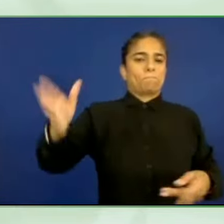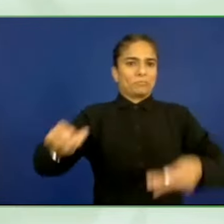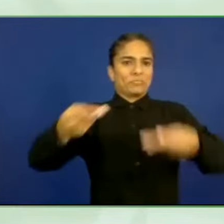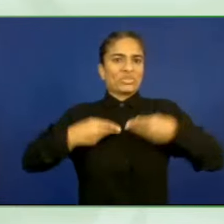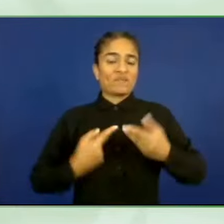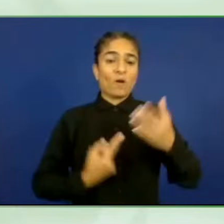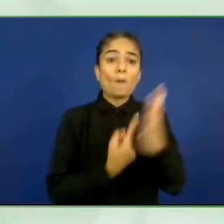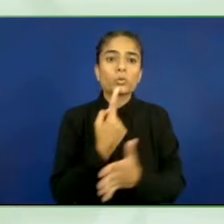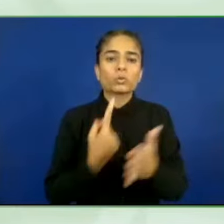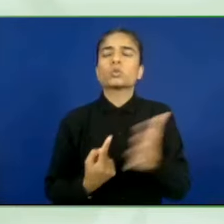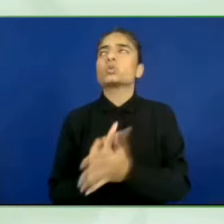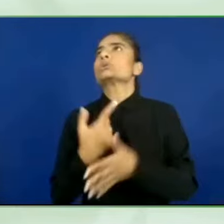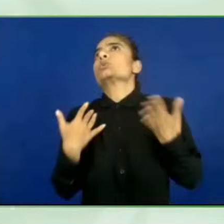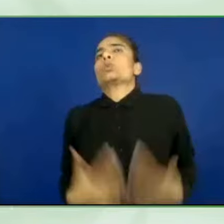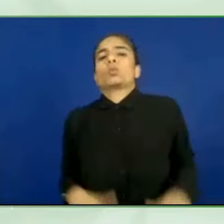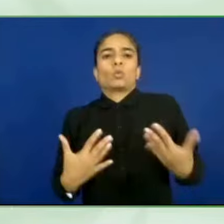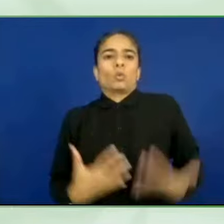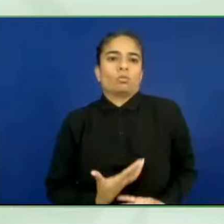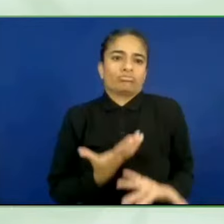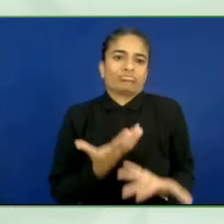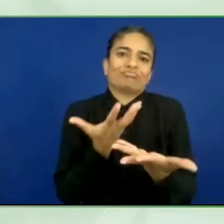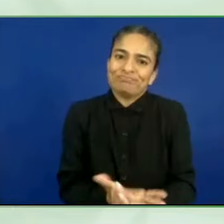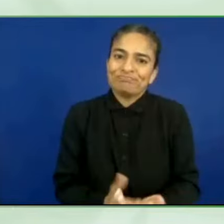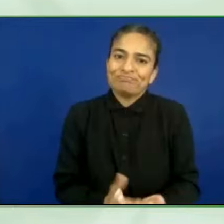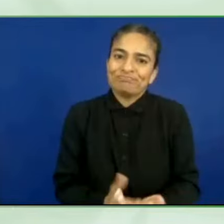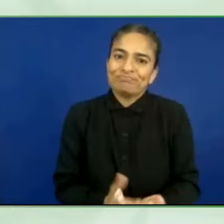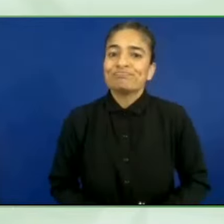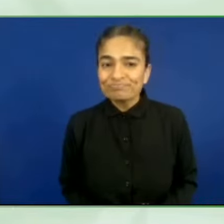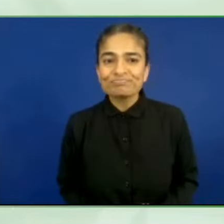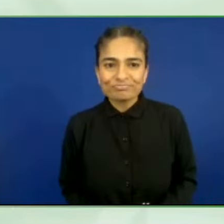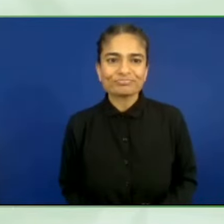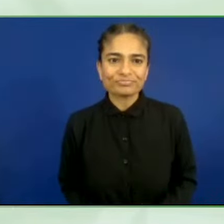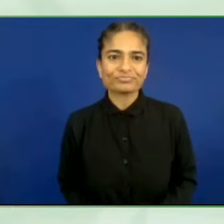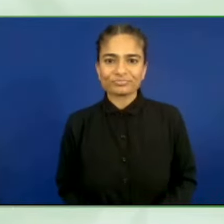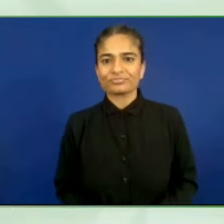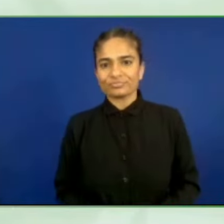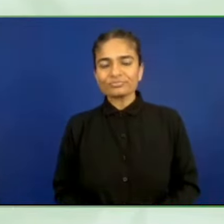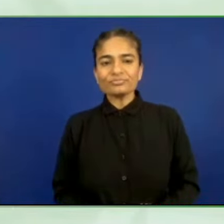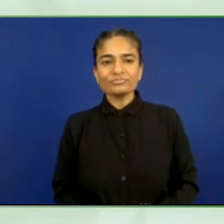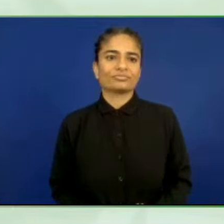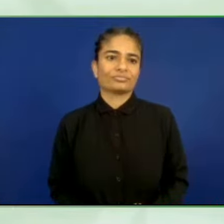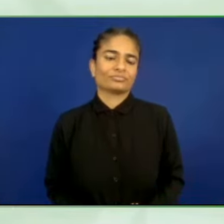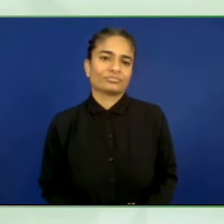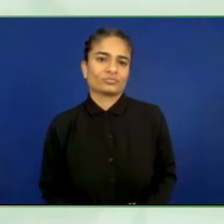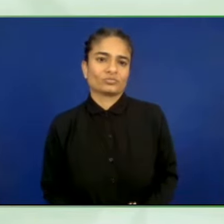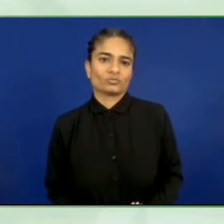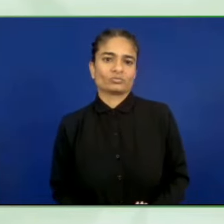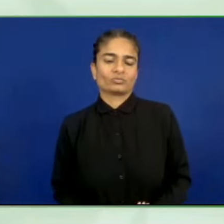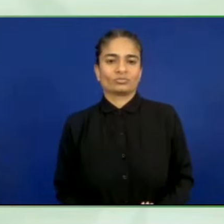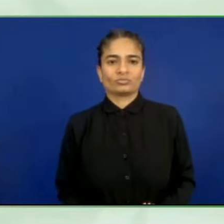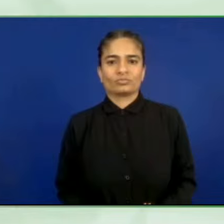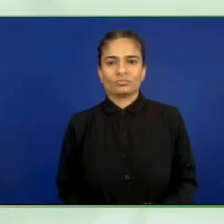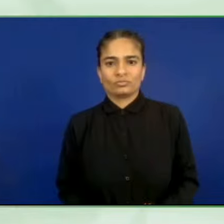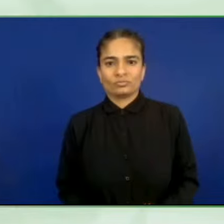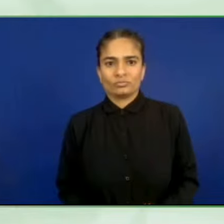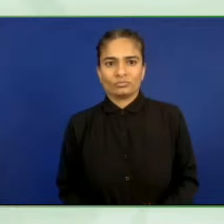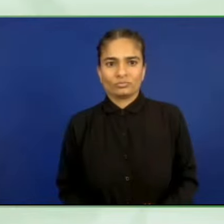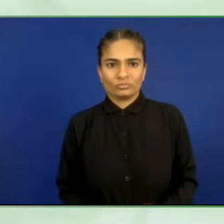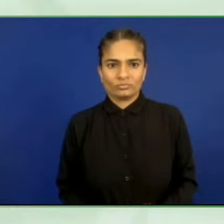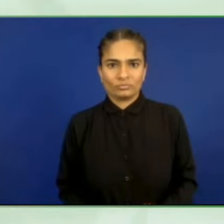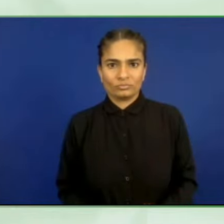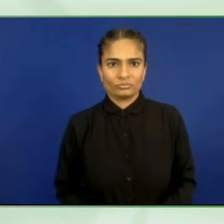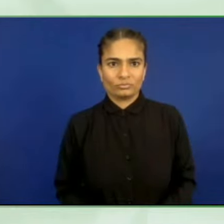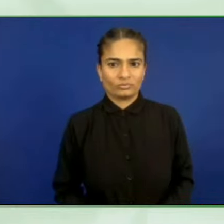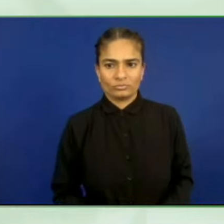While I think maybe one of the other things myself and Amy are working as well at the moment on is around some research. So